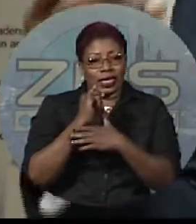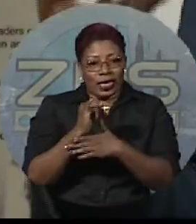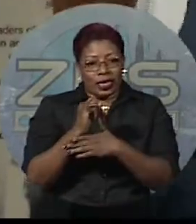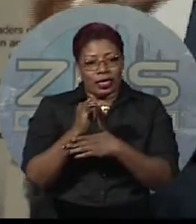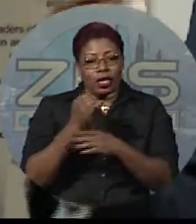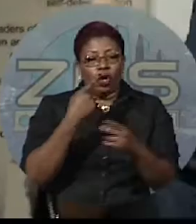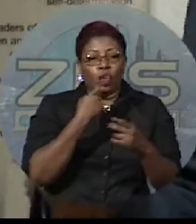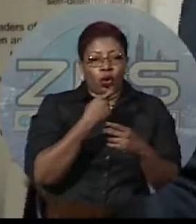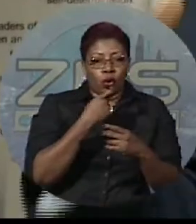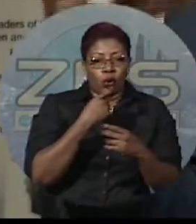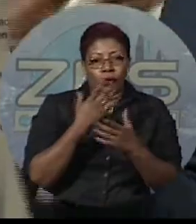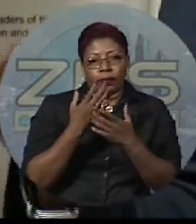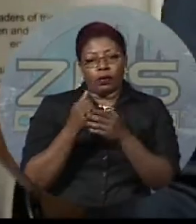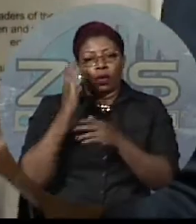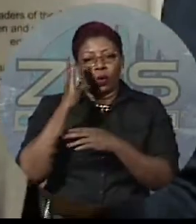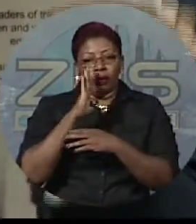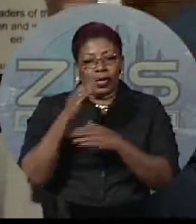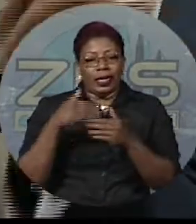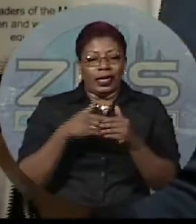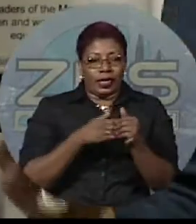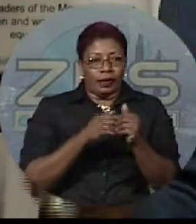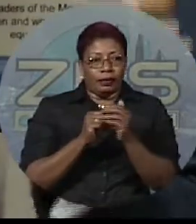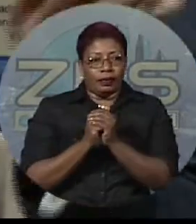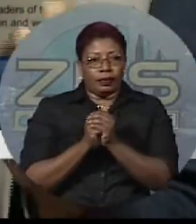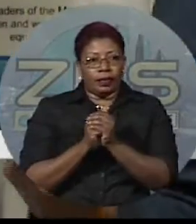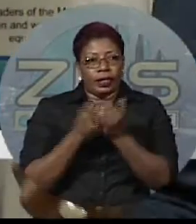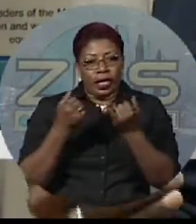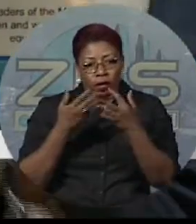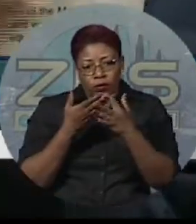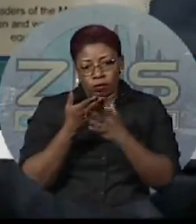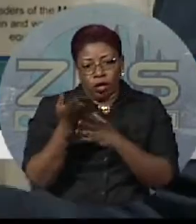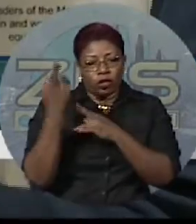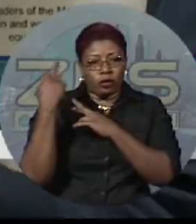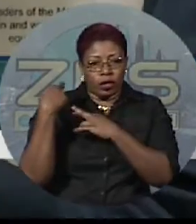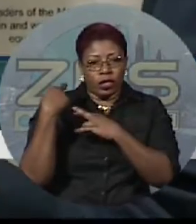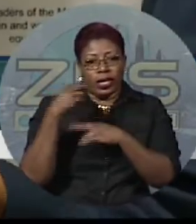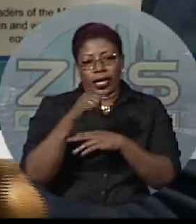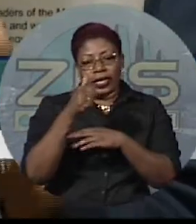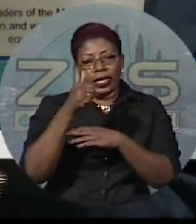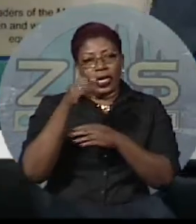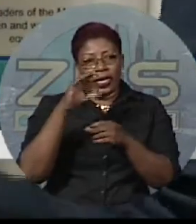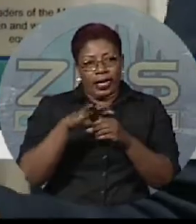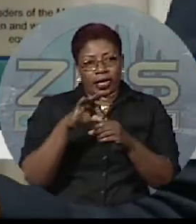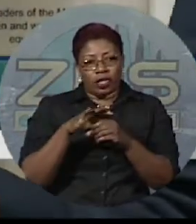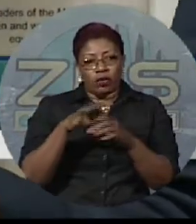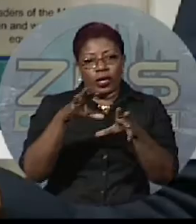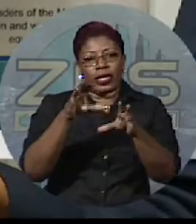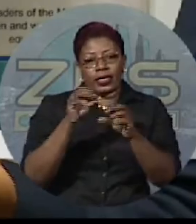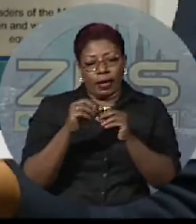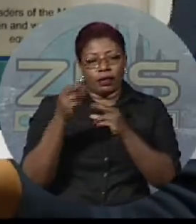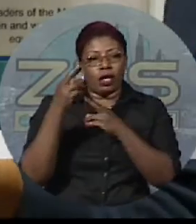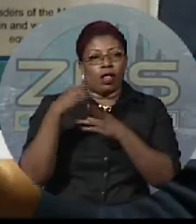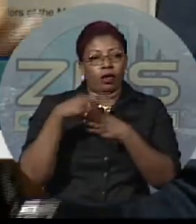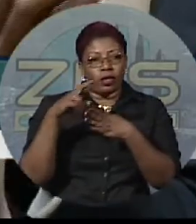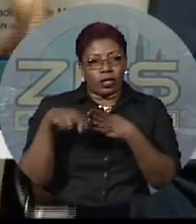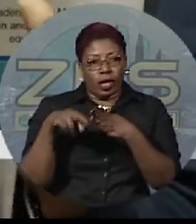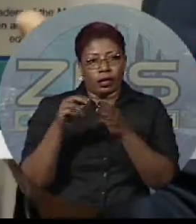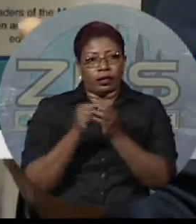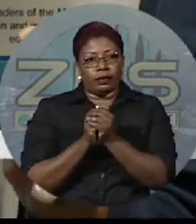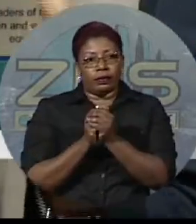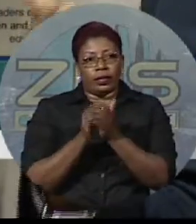ever challenged trust and transparency and accountability in any election. We've always accepted the results.